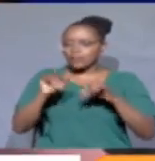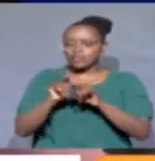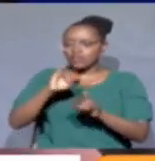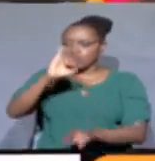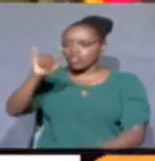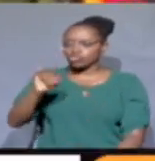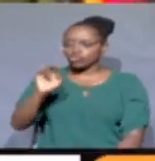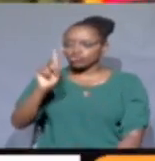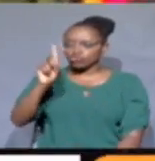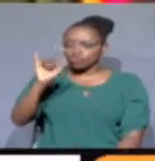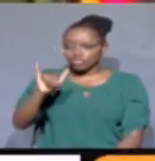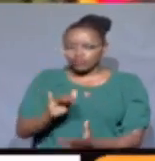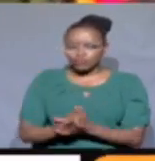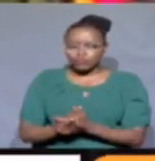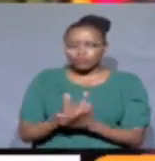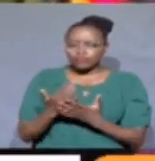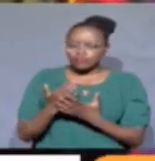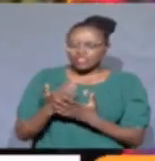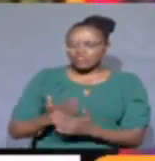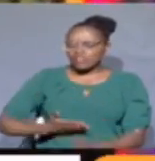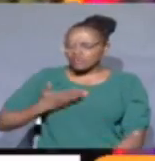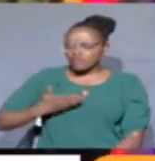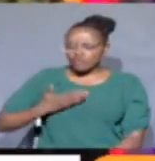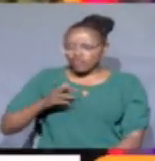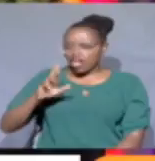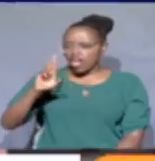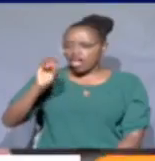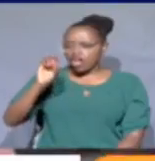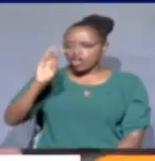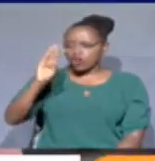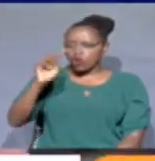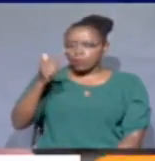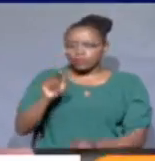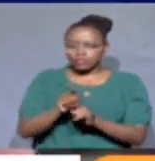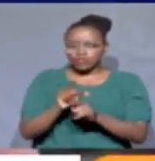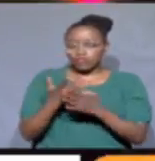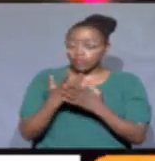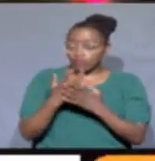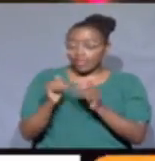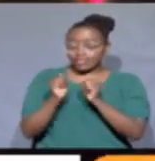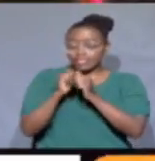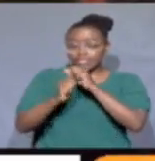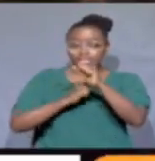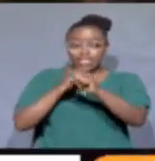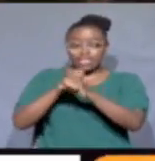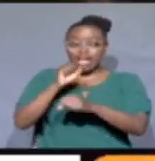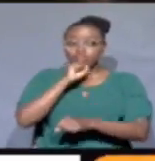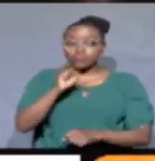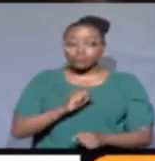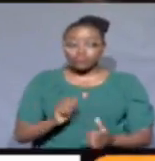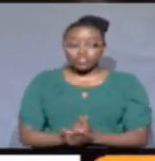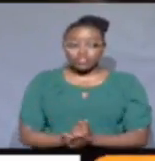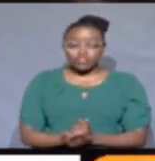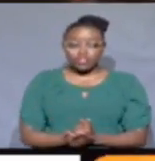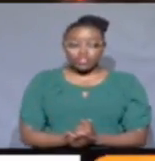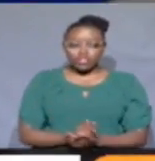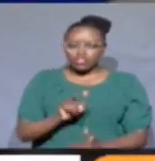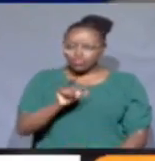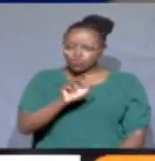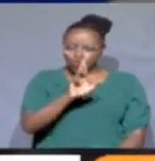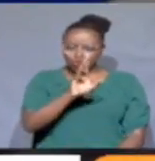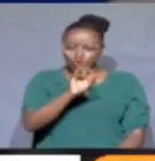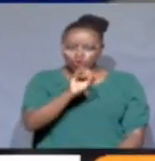Judy, a sophisticated humanoid robot disguised as a precocious 10-year-old. You're a